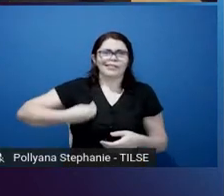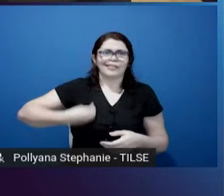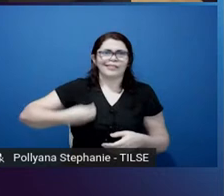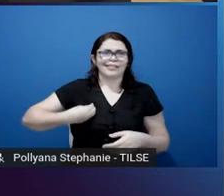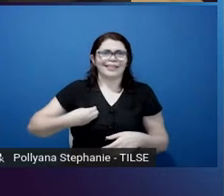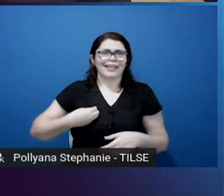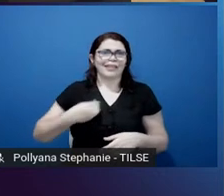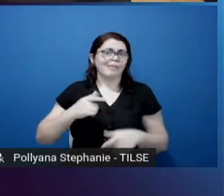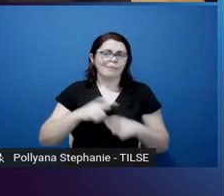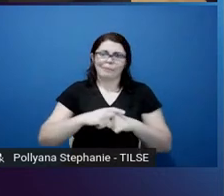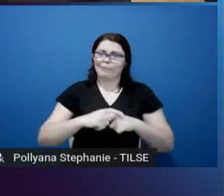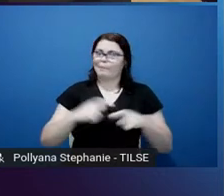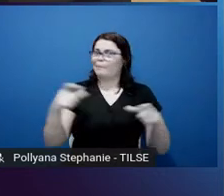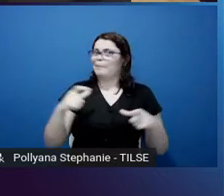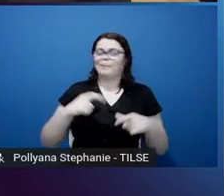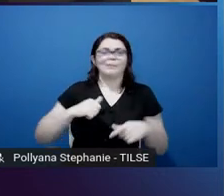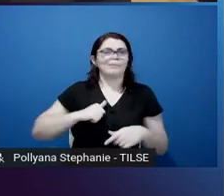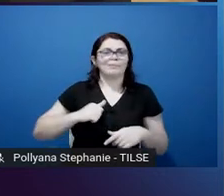most of my life.